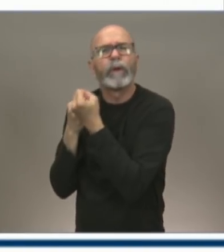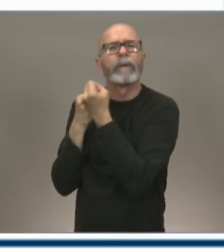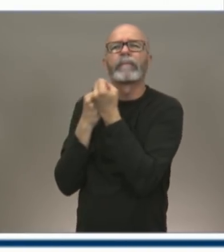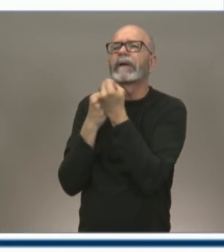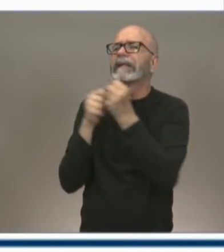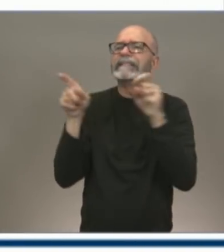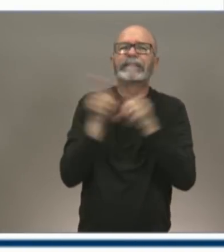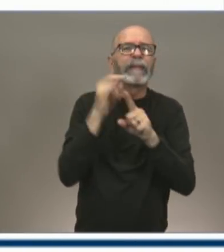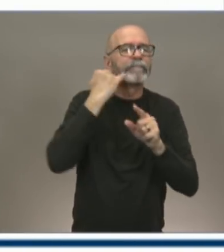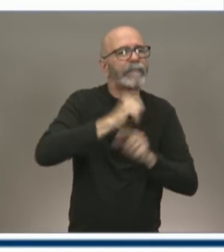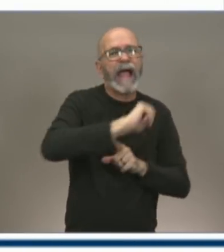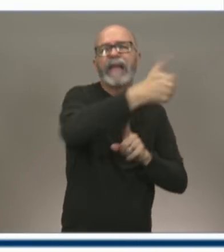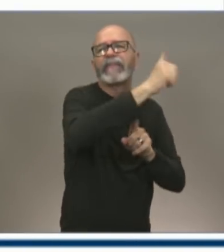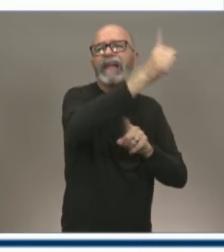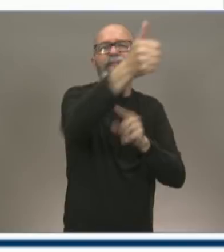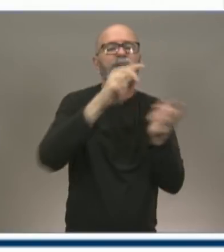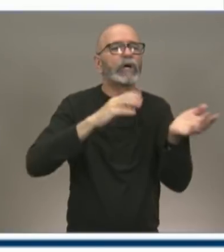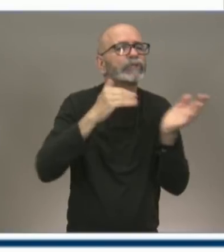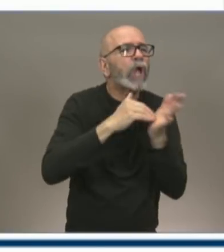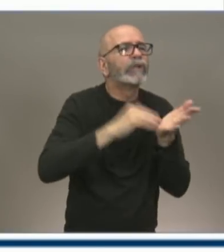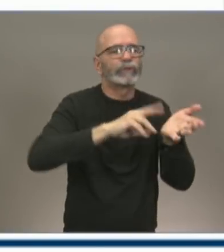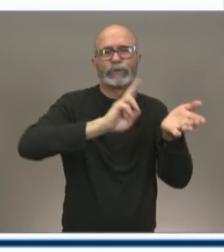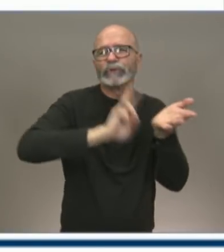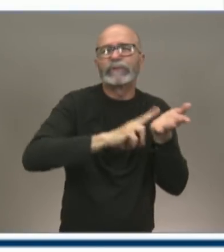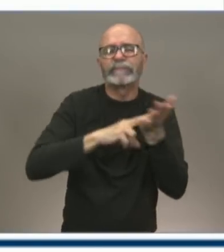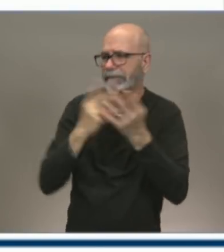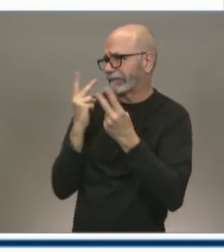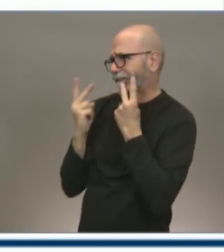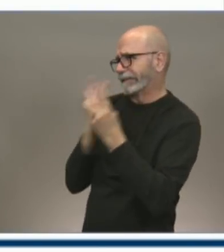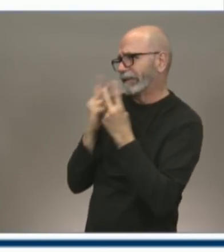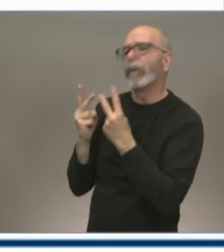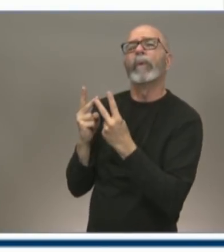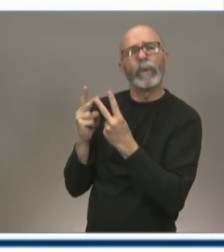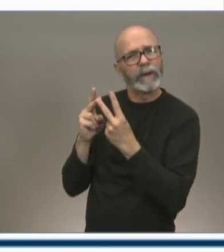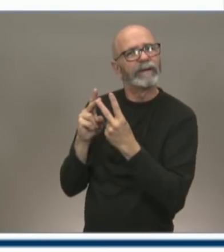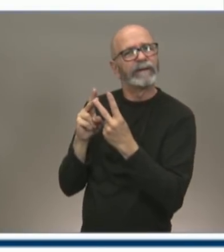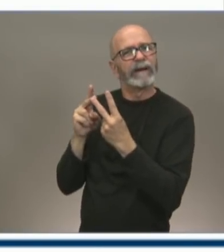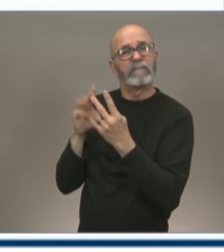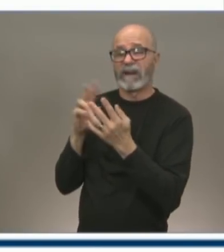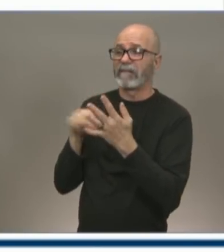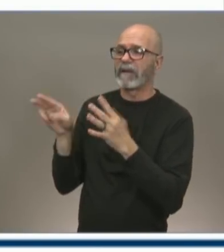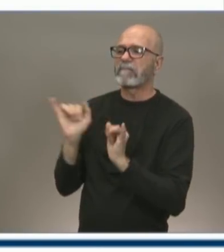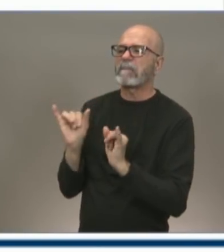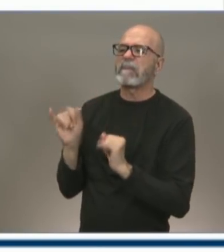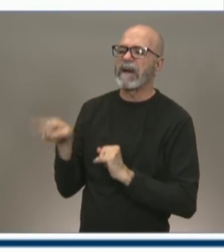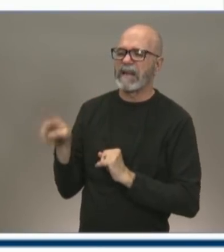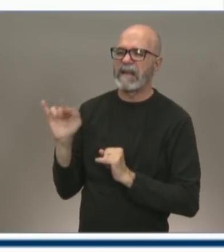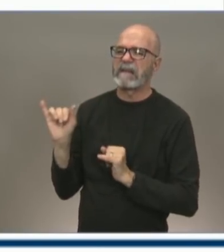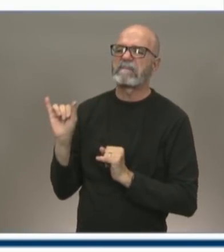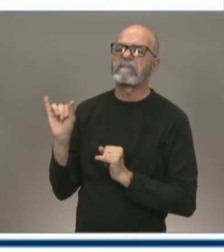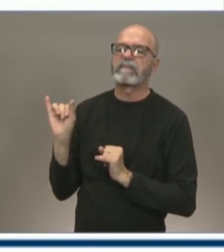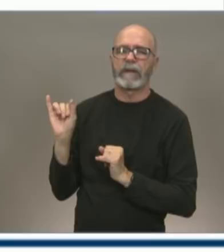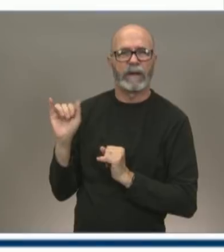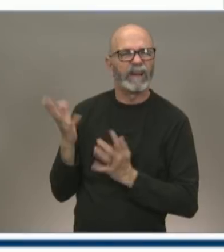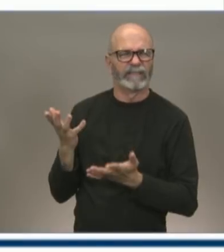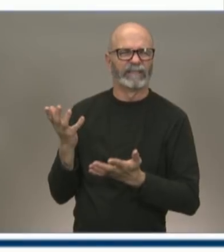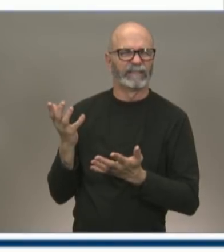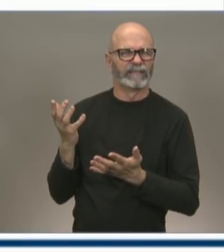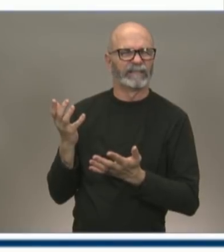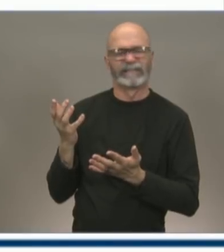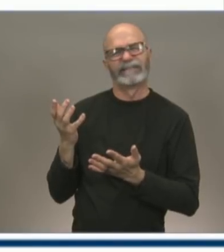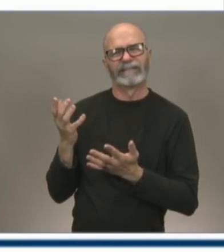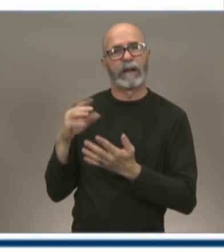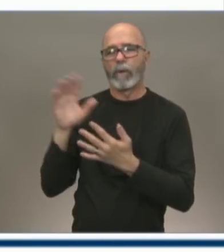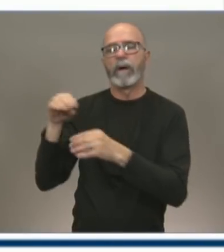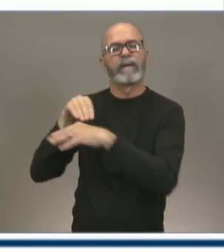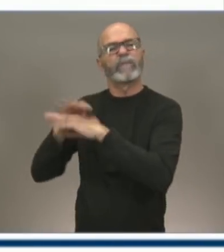colleagues and see firsthand the damage that stigmatizing people and communities with COVID-19 can do. So I